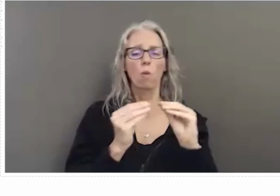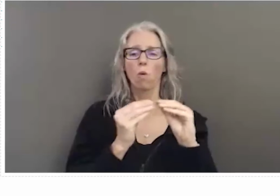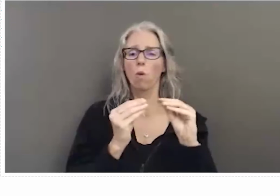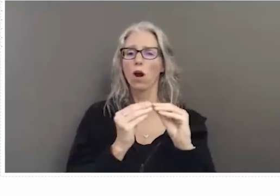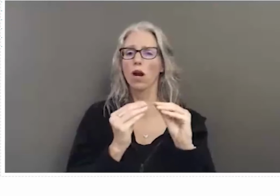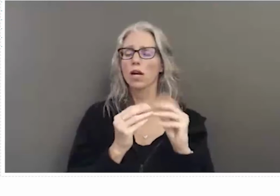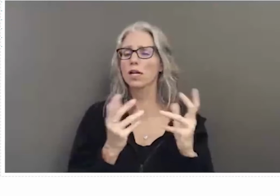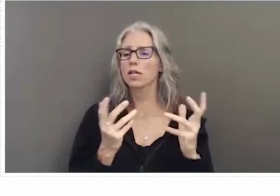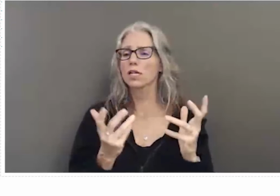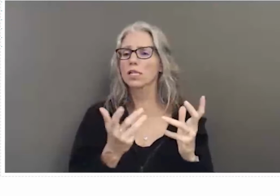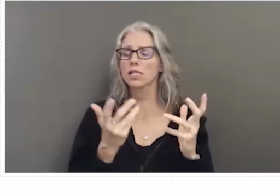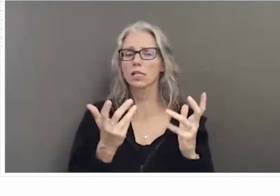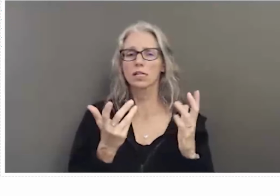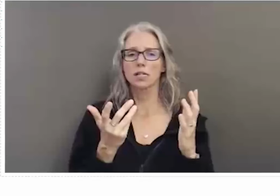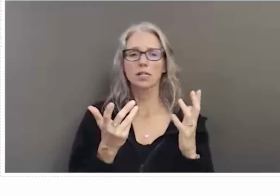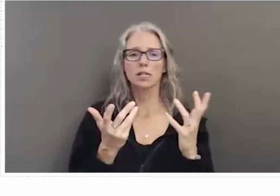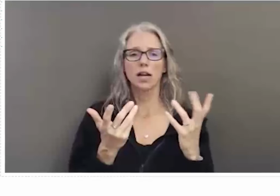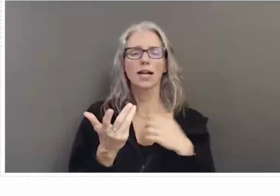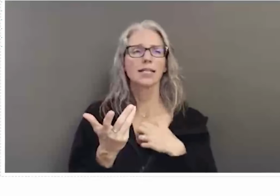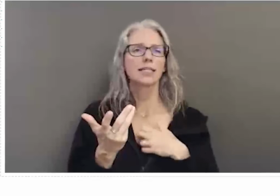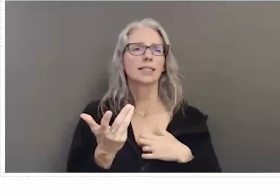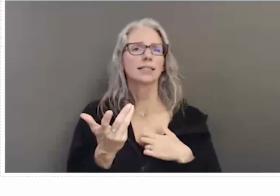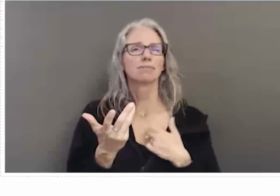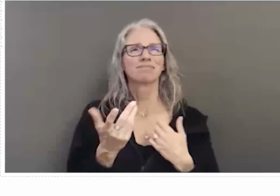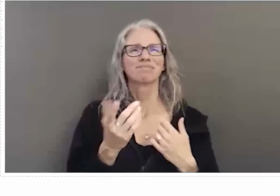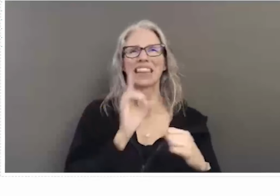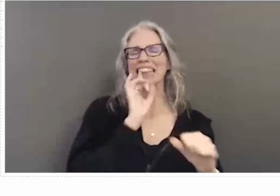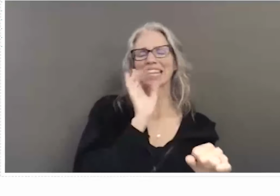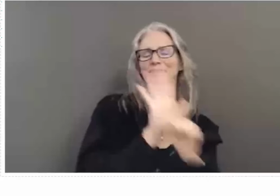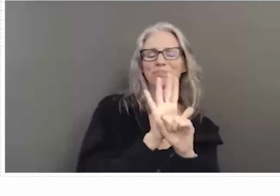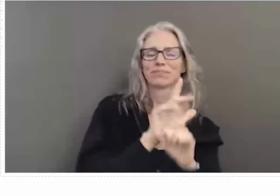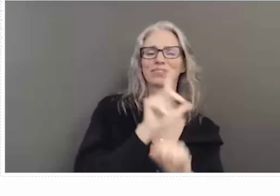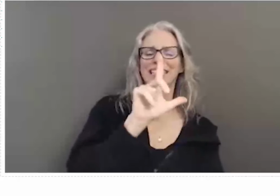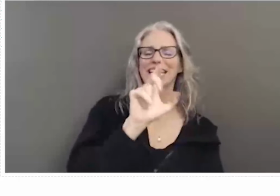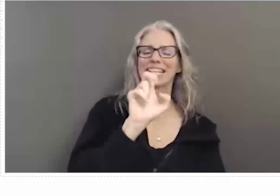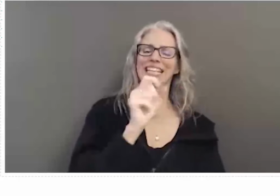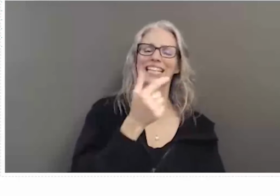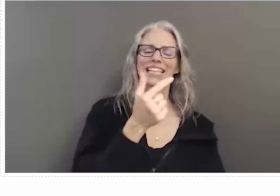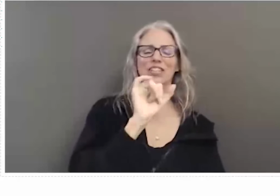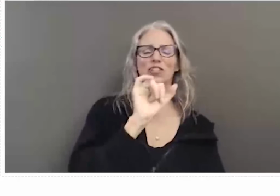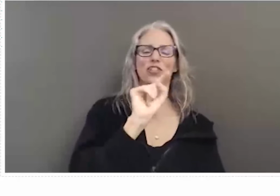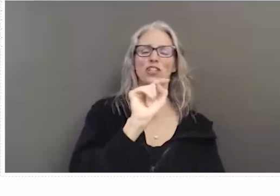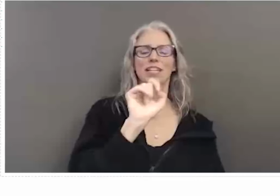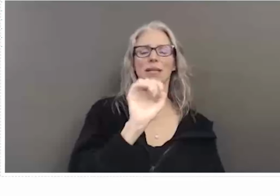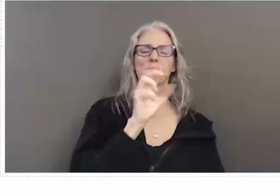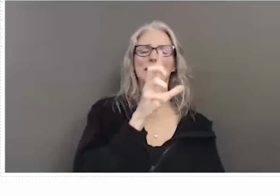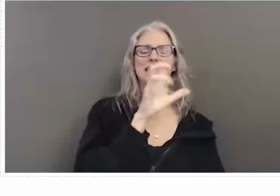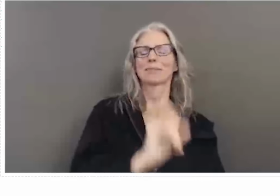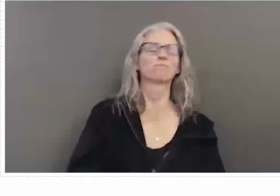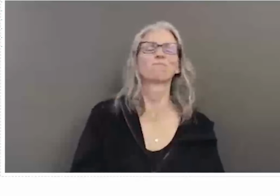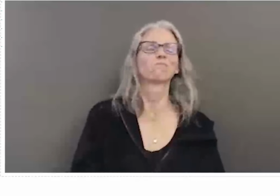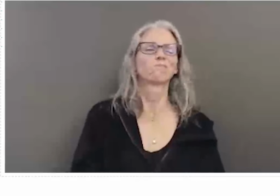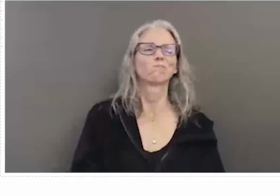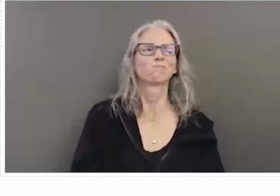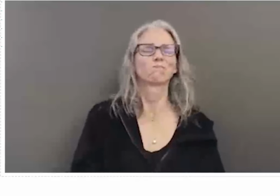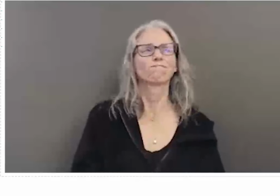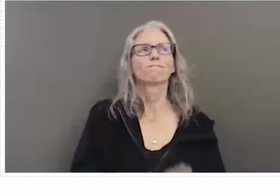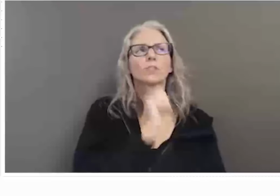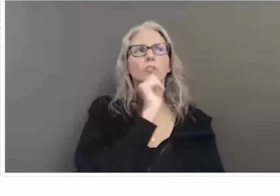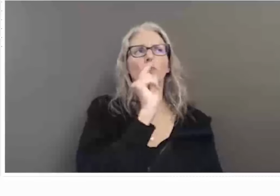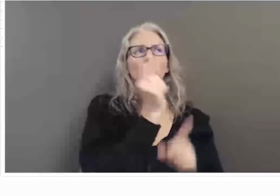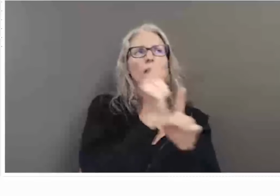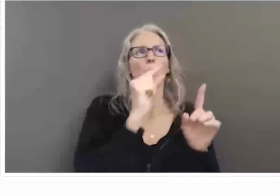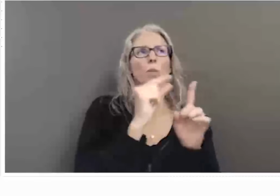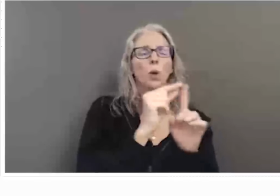almost attraction. I don't want to say legitimacy because I don't think that's the right word at the what I'm saying, but to